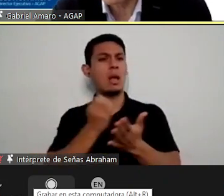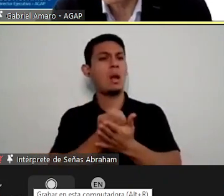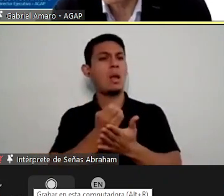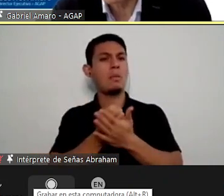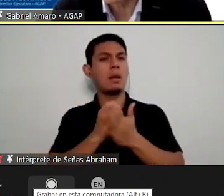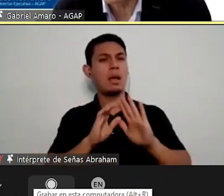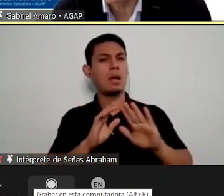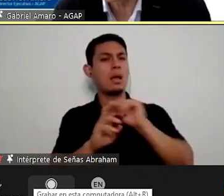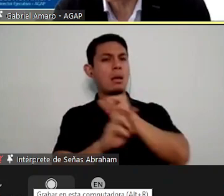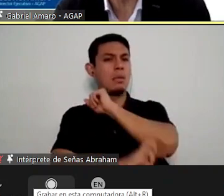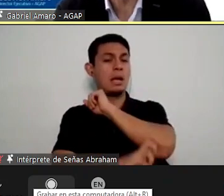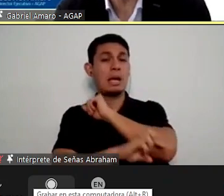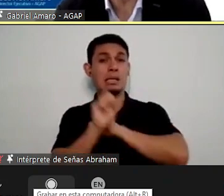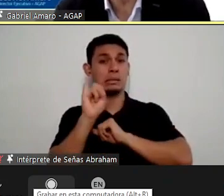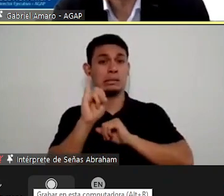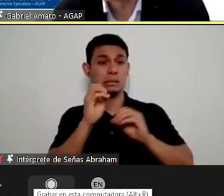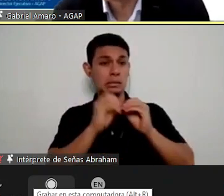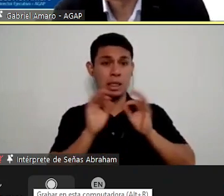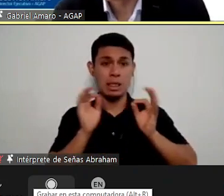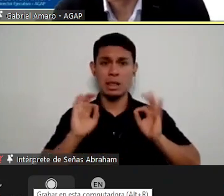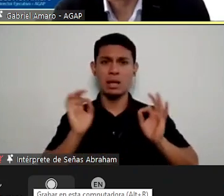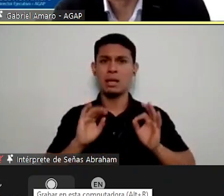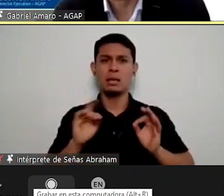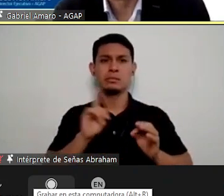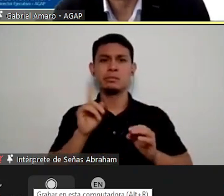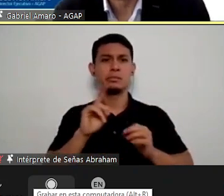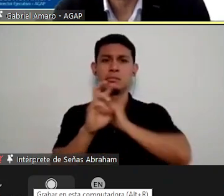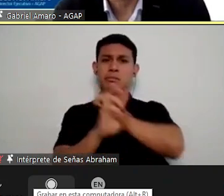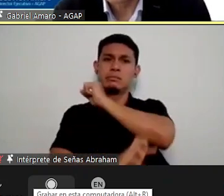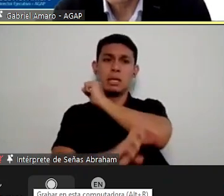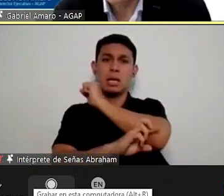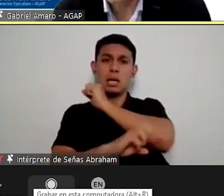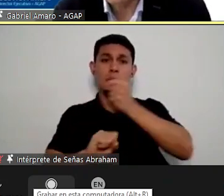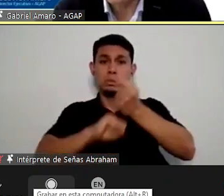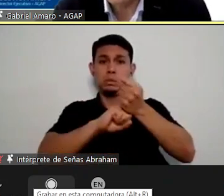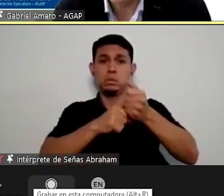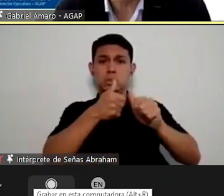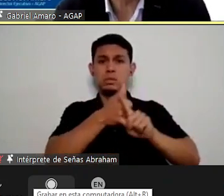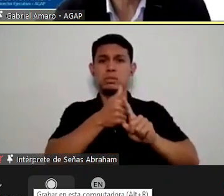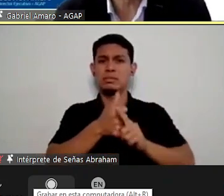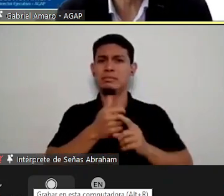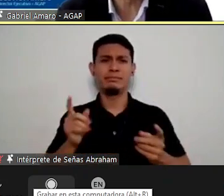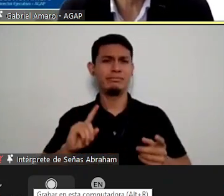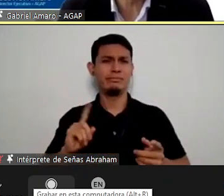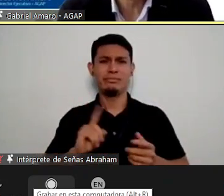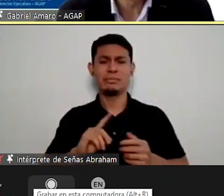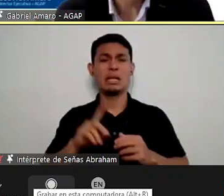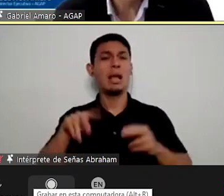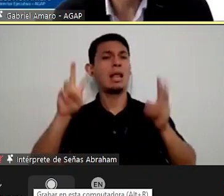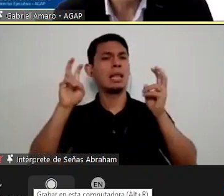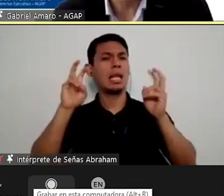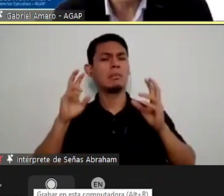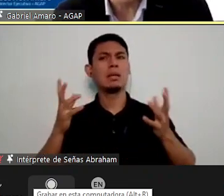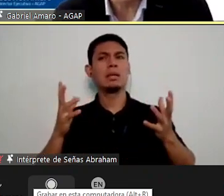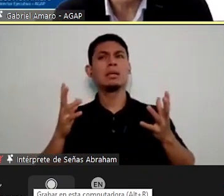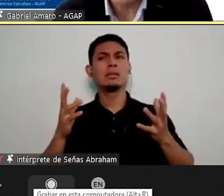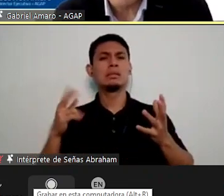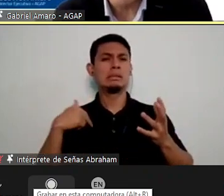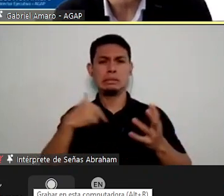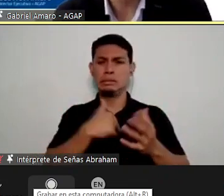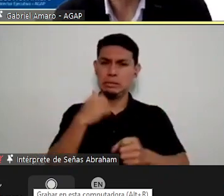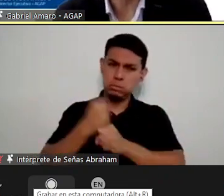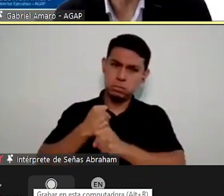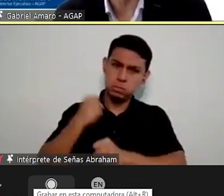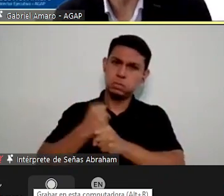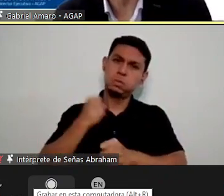touched 80 percent of the economy and our country if we do not solve that we are not a sustainable country actually so